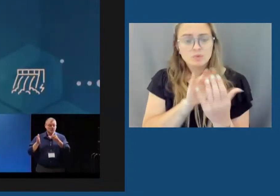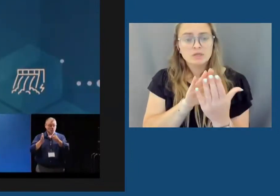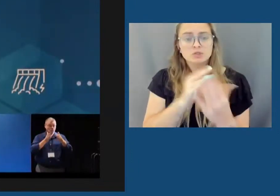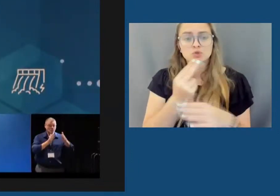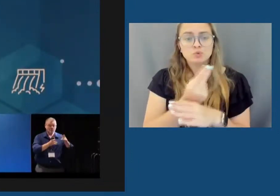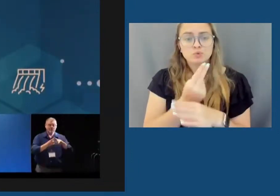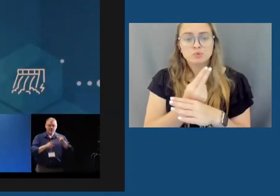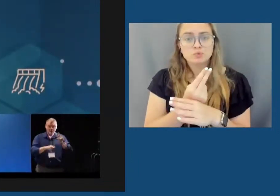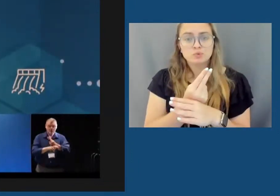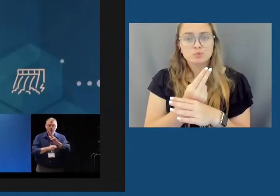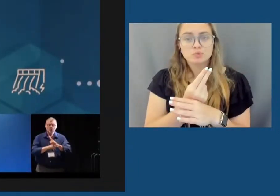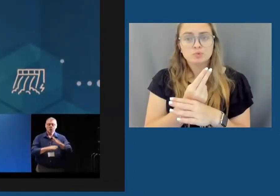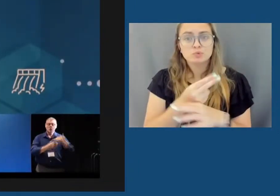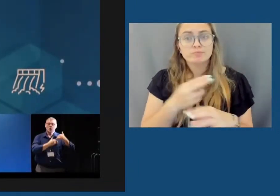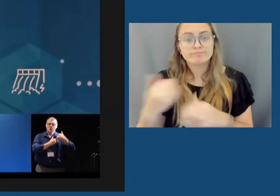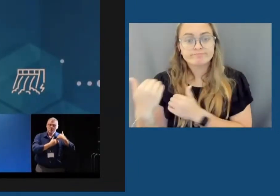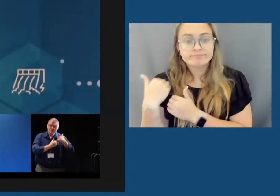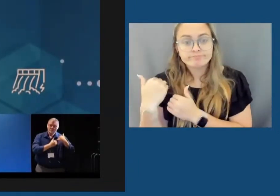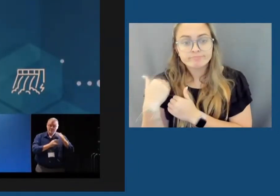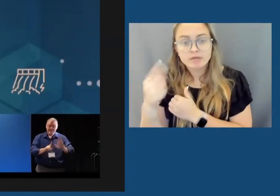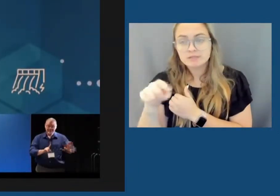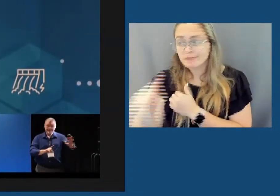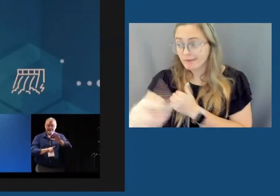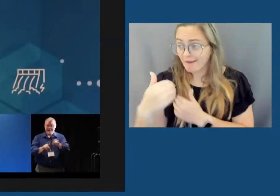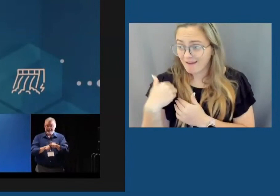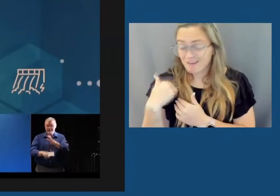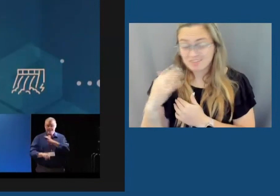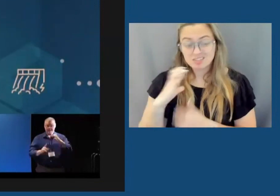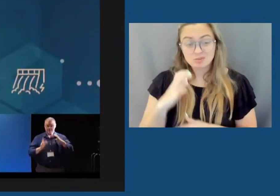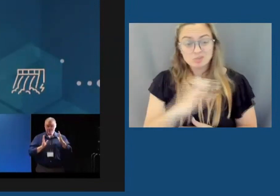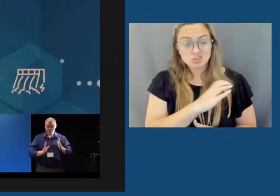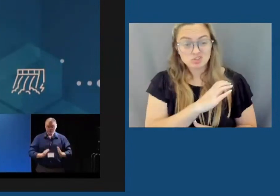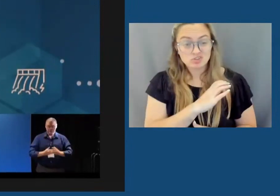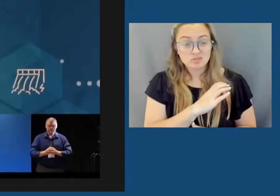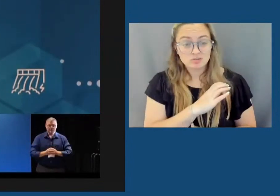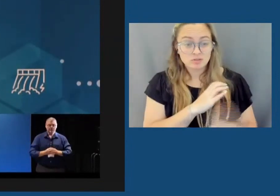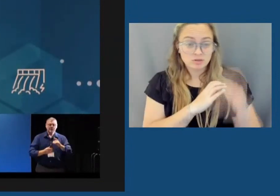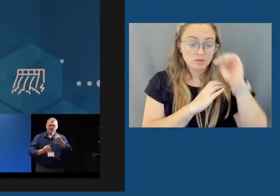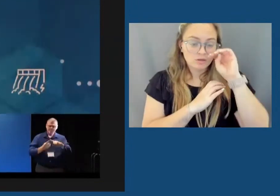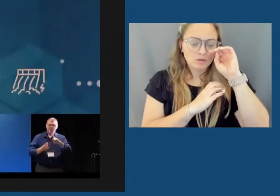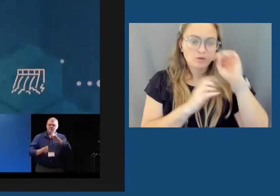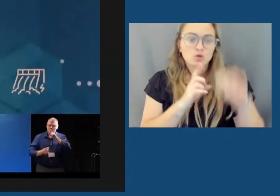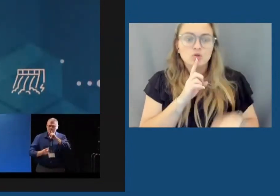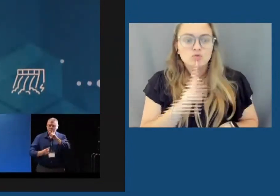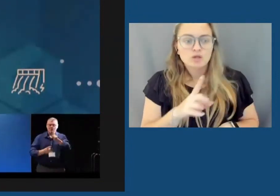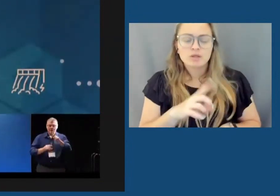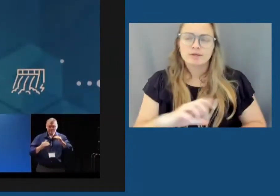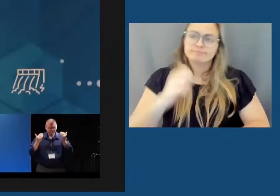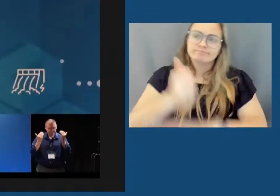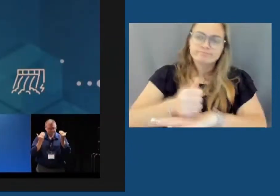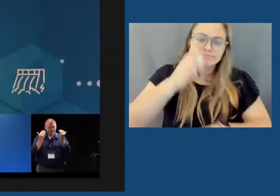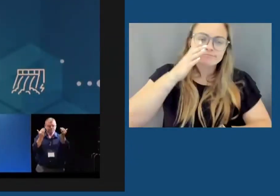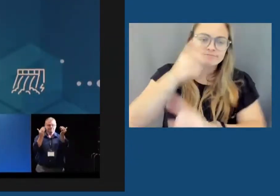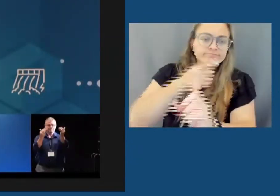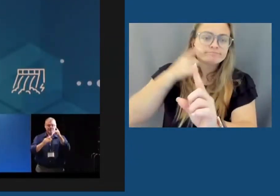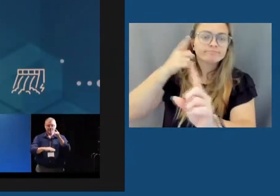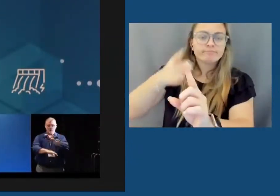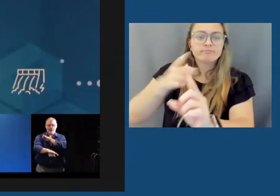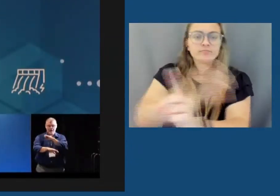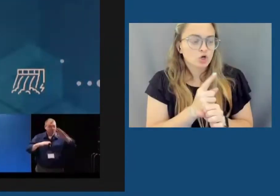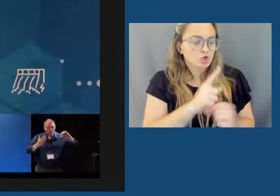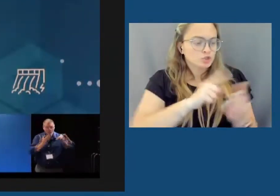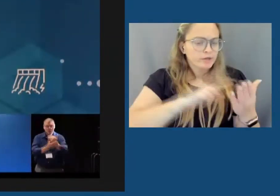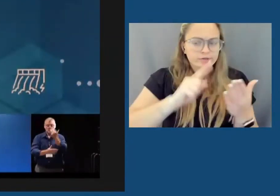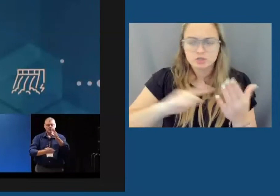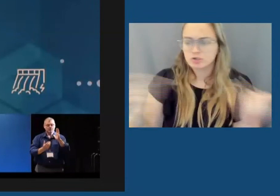the responsibilities they have as a commissioner to really put us on the forefront of this energy revolution.